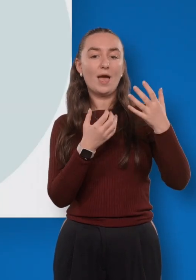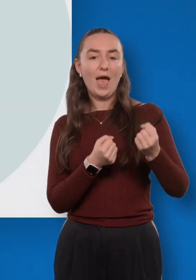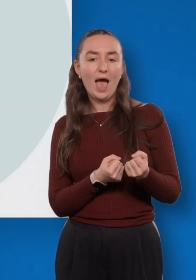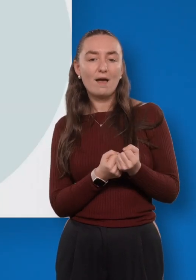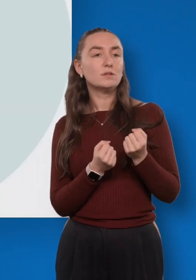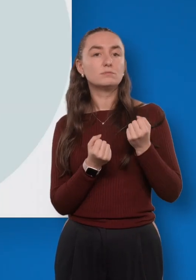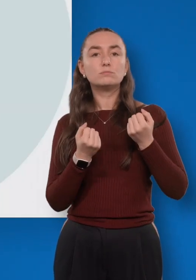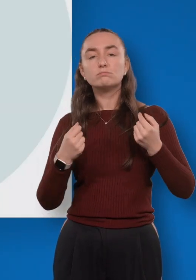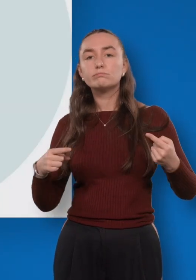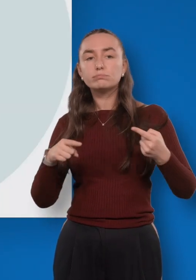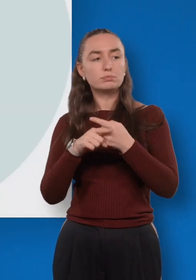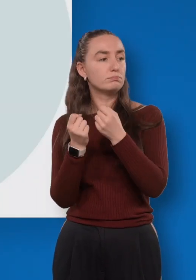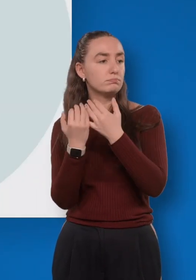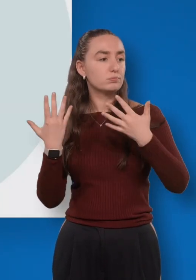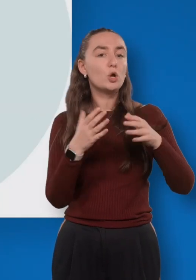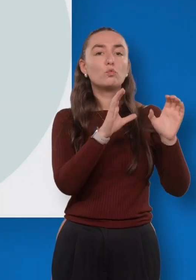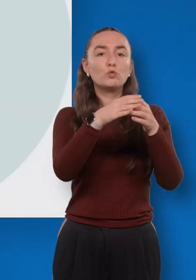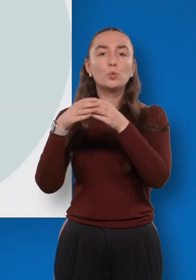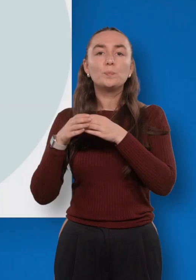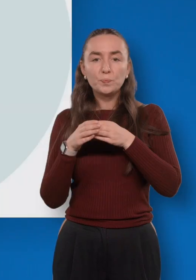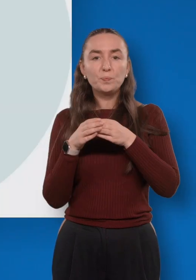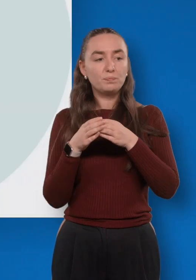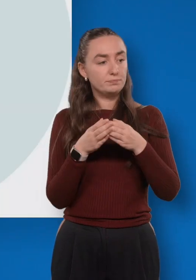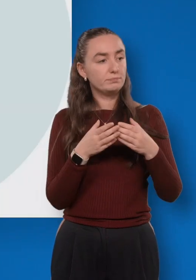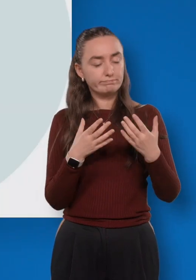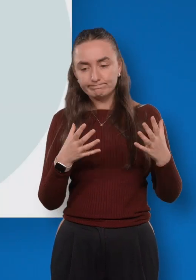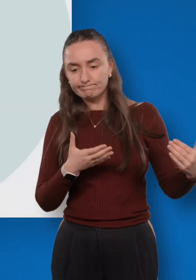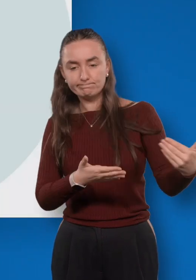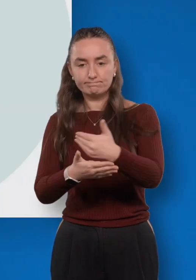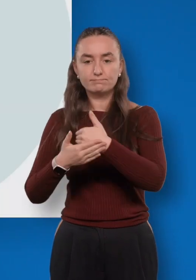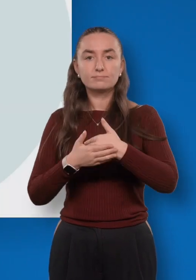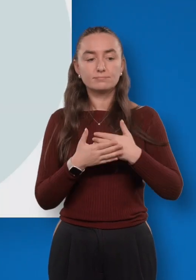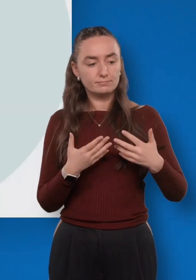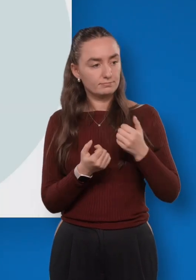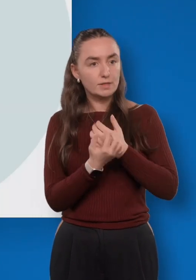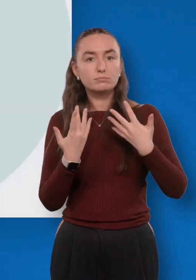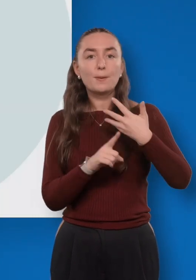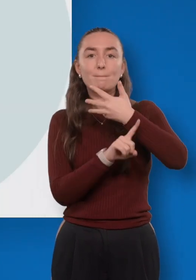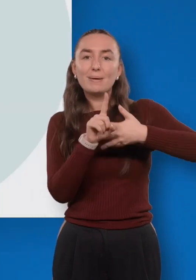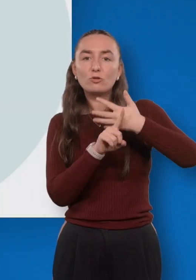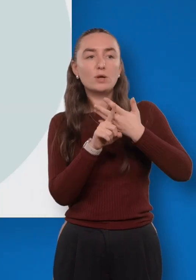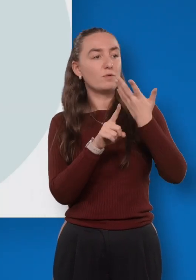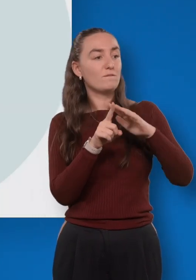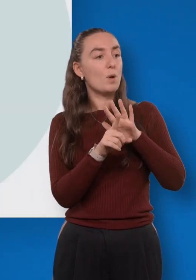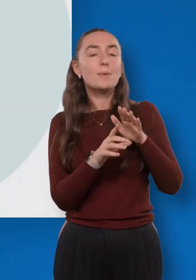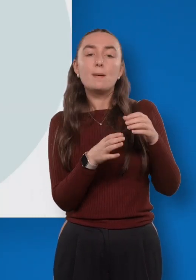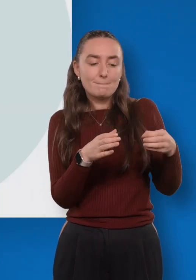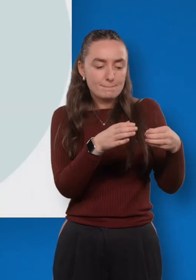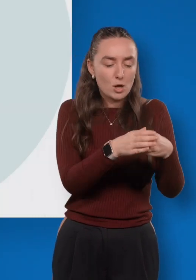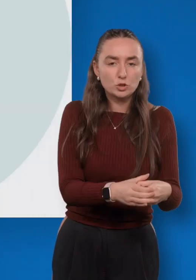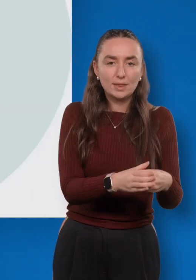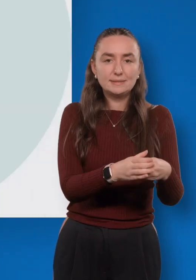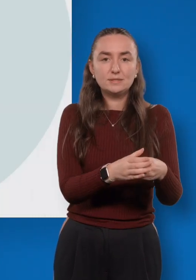very interdisciplinary group coming from different backgrounds of also marginalization, but also